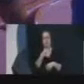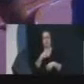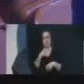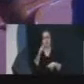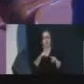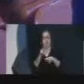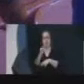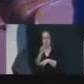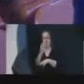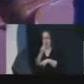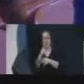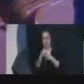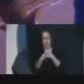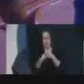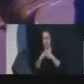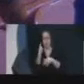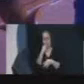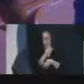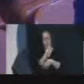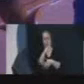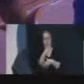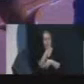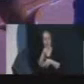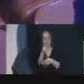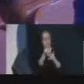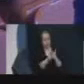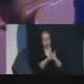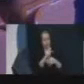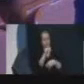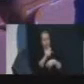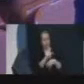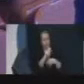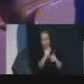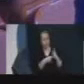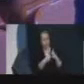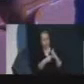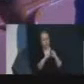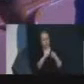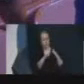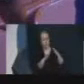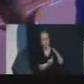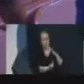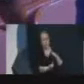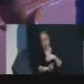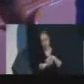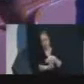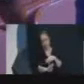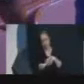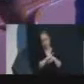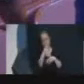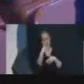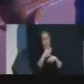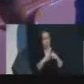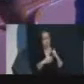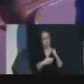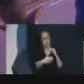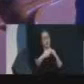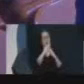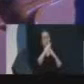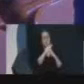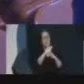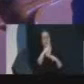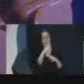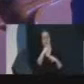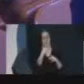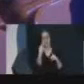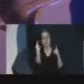TCAP scores. In 3rd and 4th grade, his scale scores placed him in the lower end of the advanced achievement level.